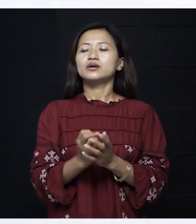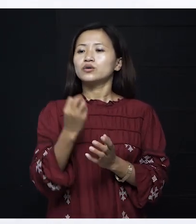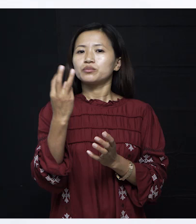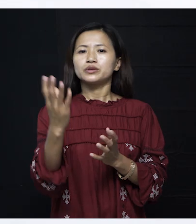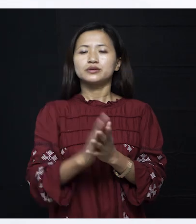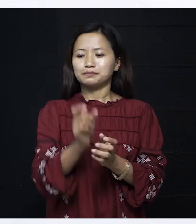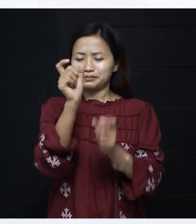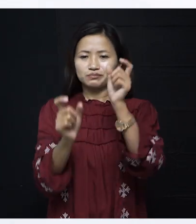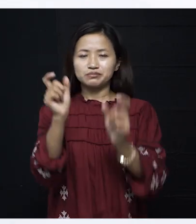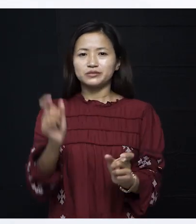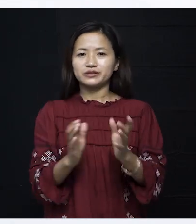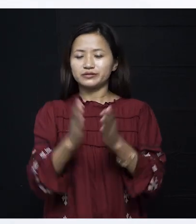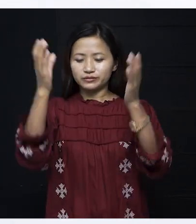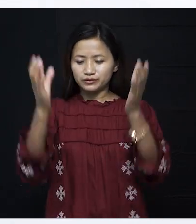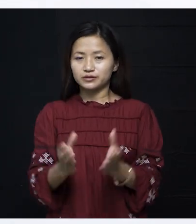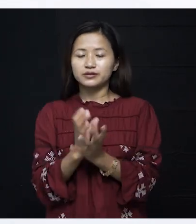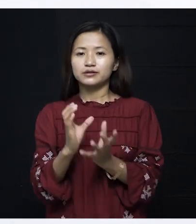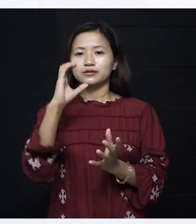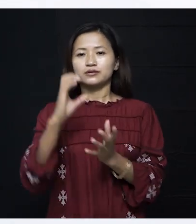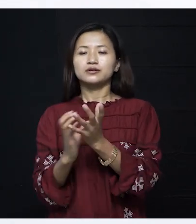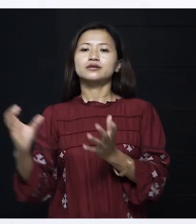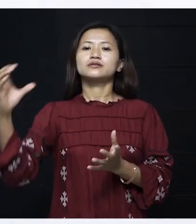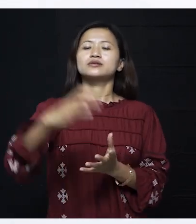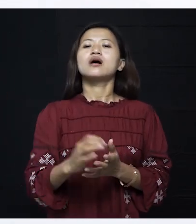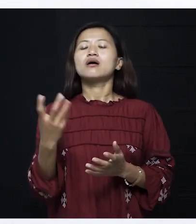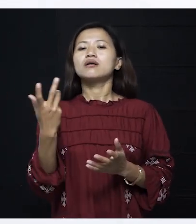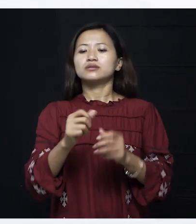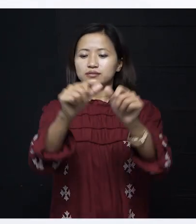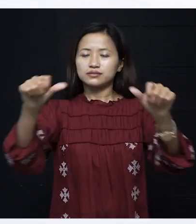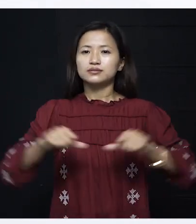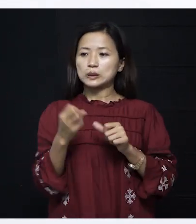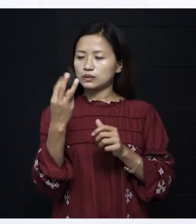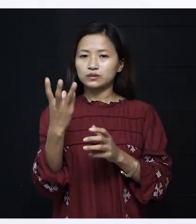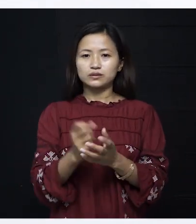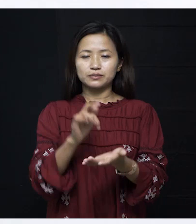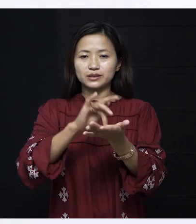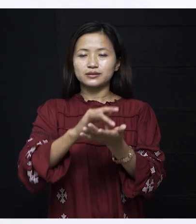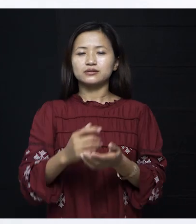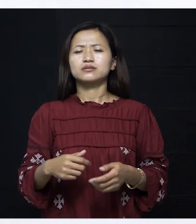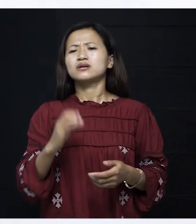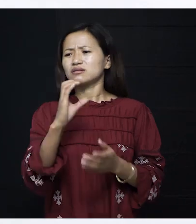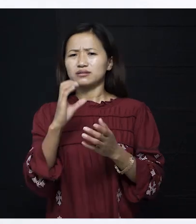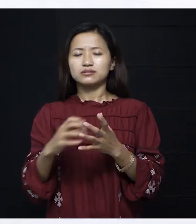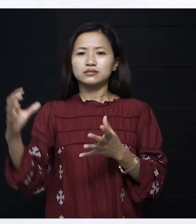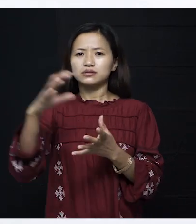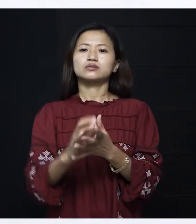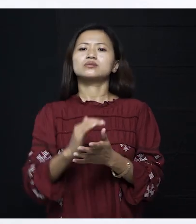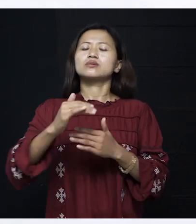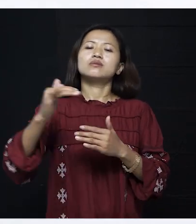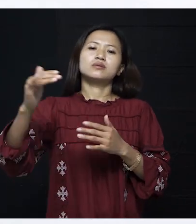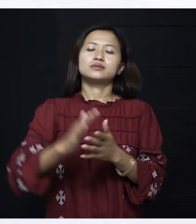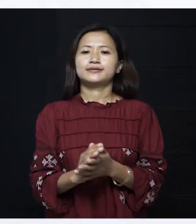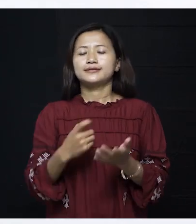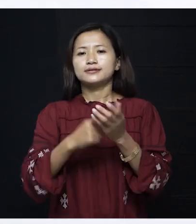are living there in their country, okay, or what is the total area of that places or their country and so on. And the reason